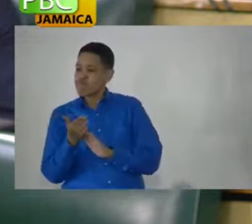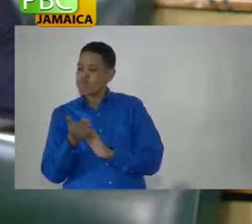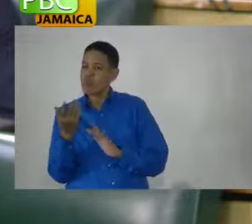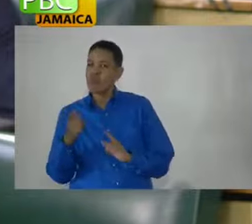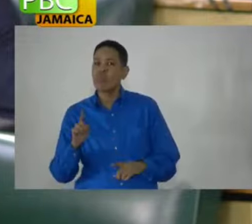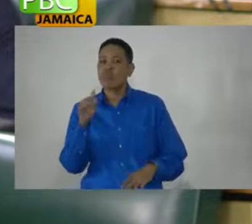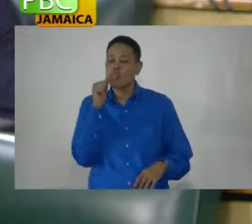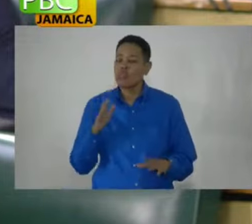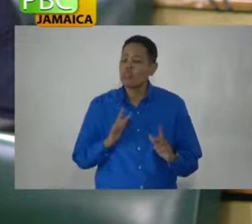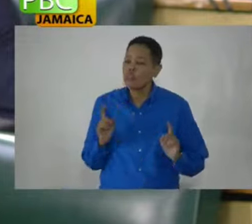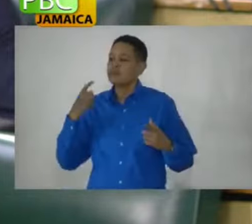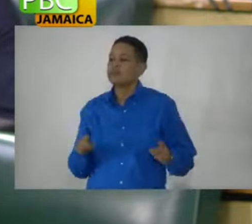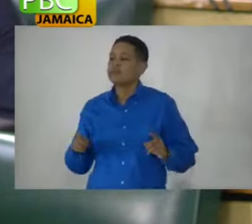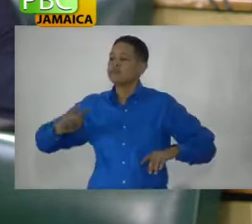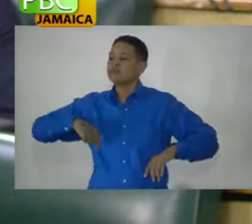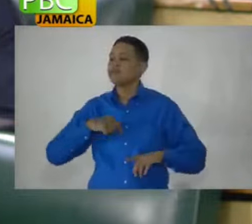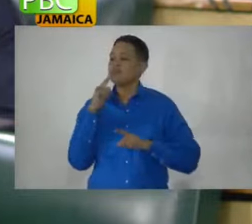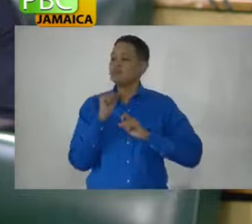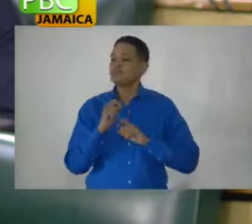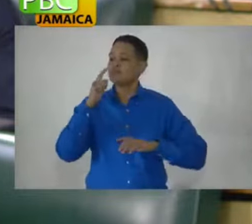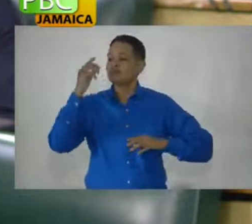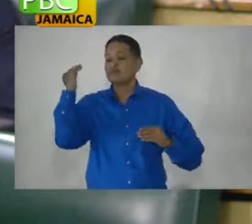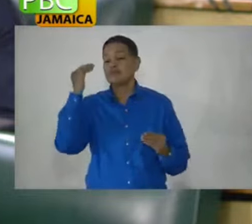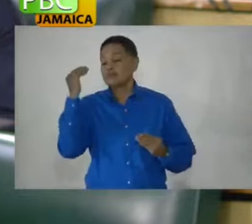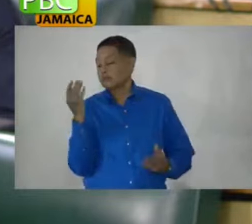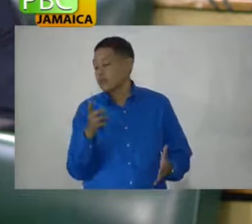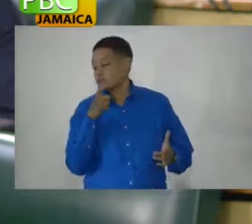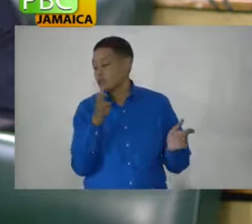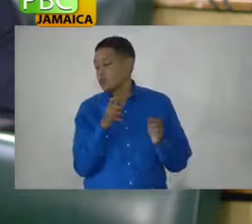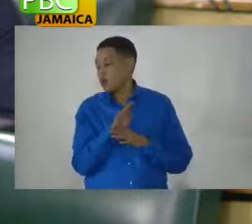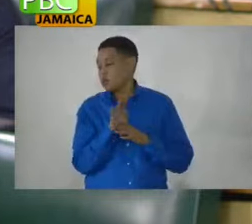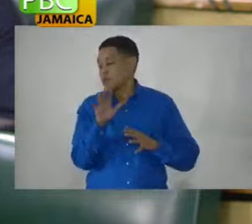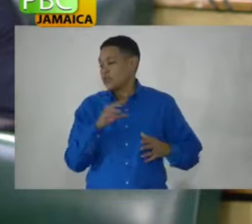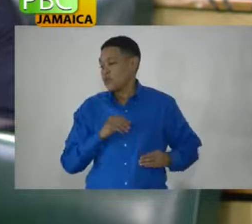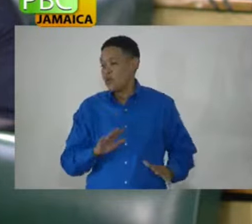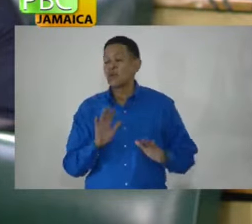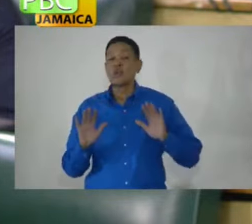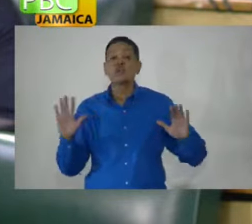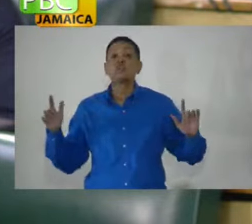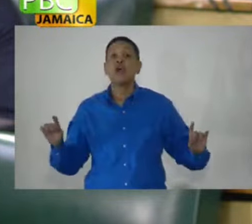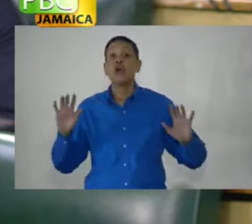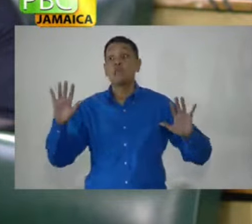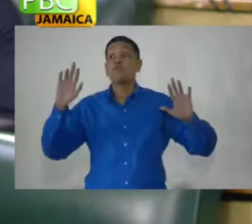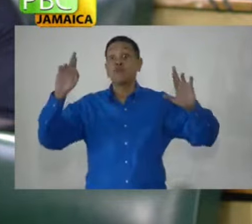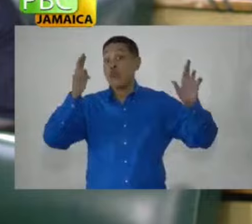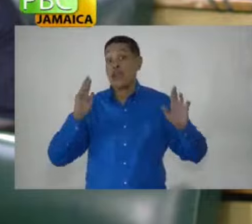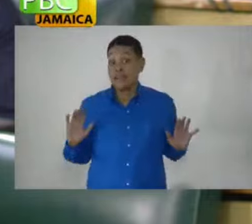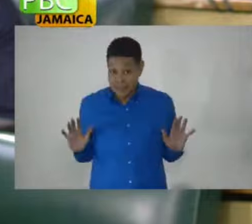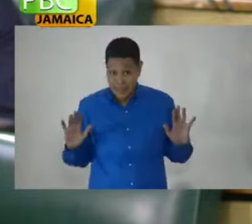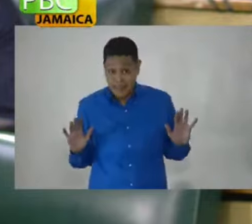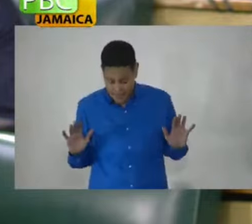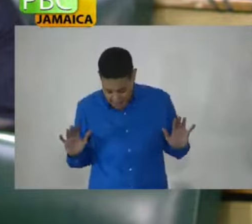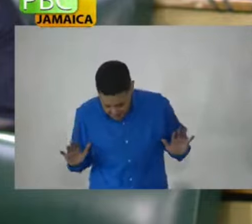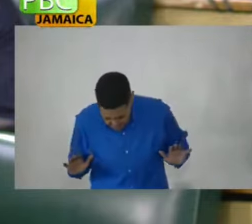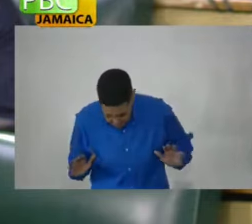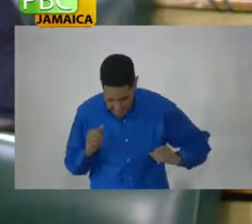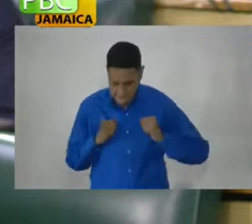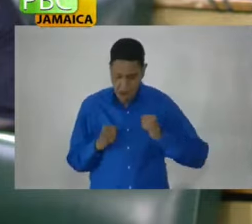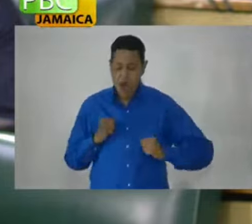So, Madam Speaker, as a government, we say to small business owners, get ready.